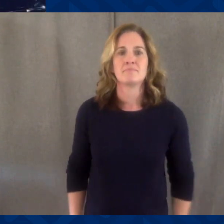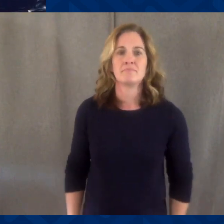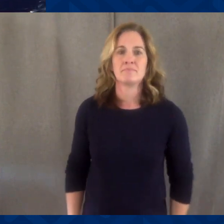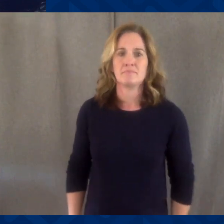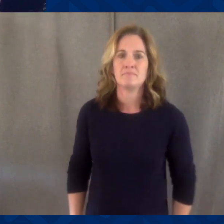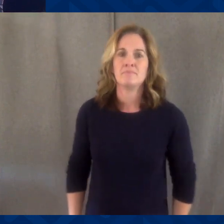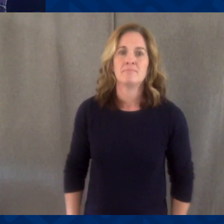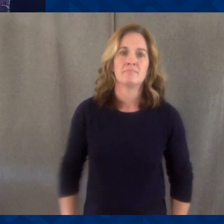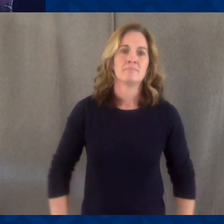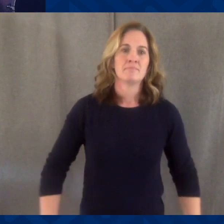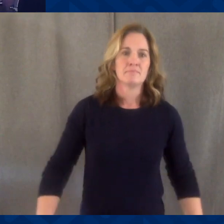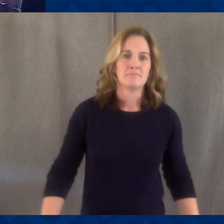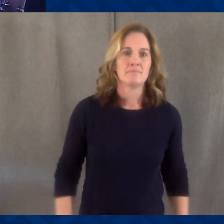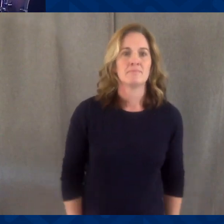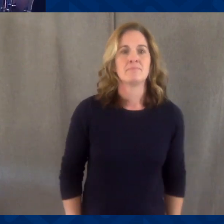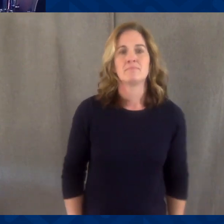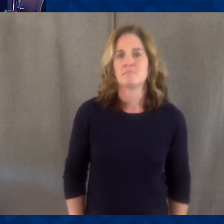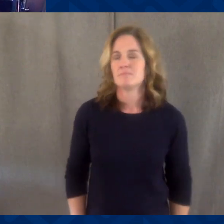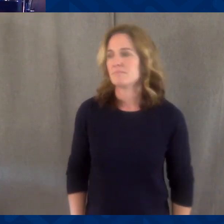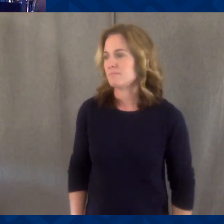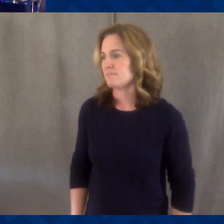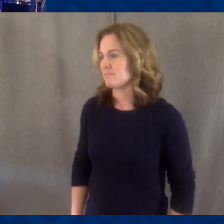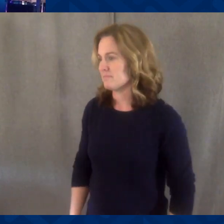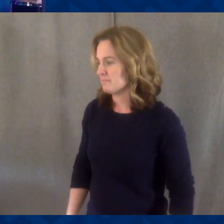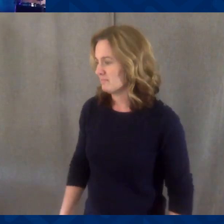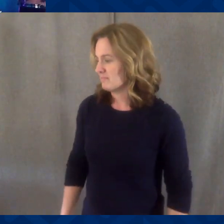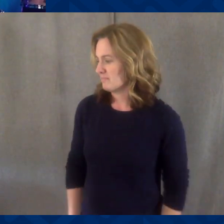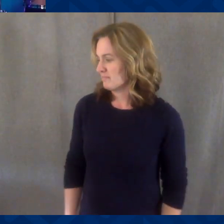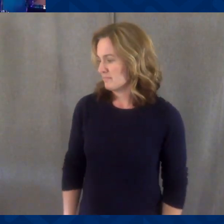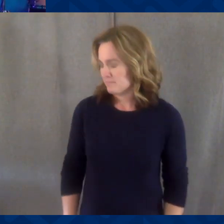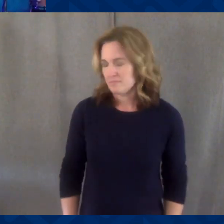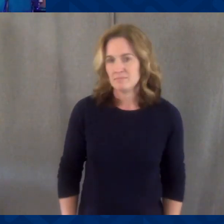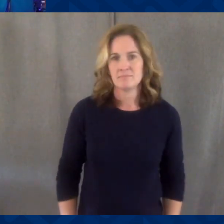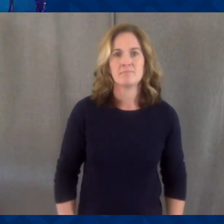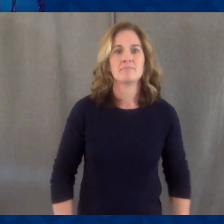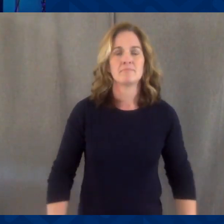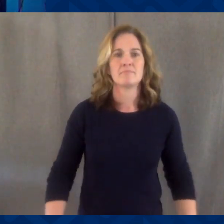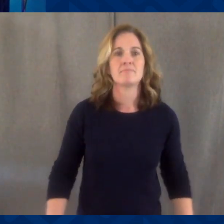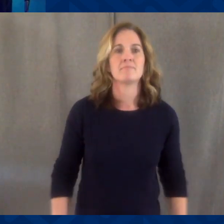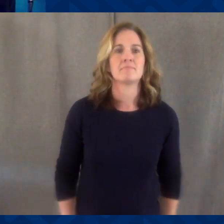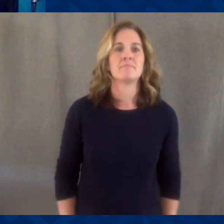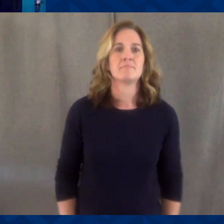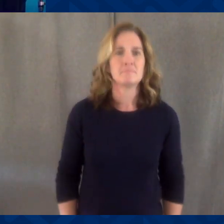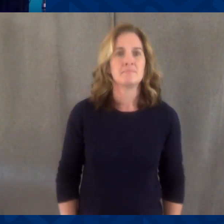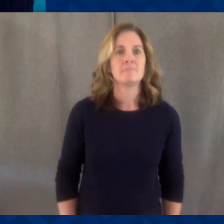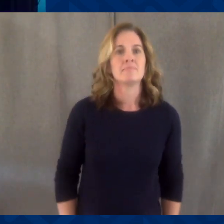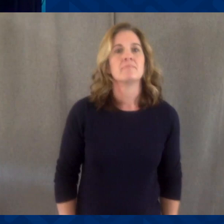Thank you.